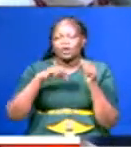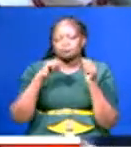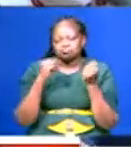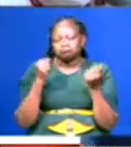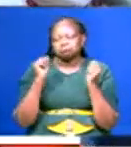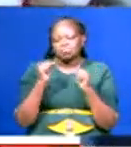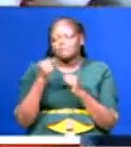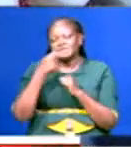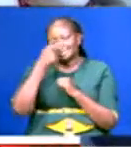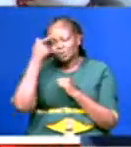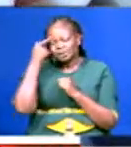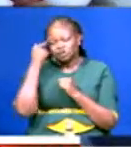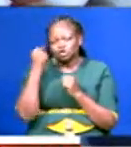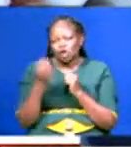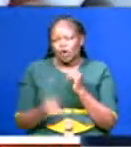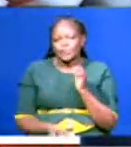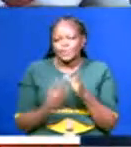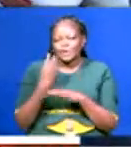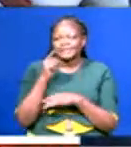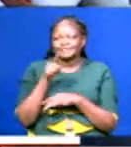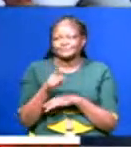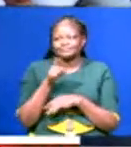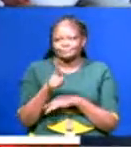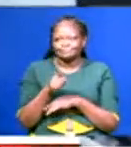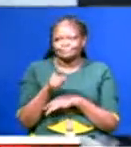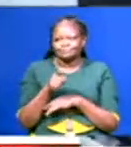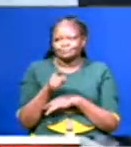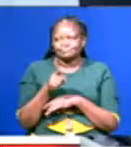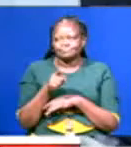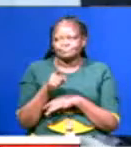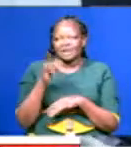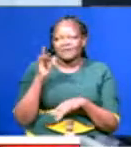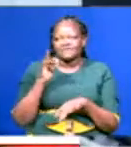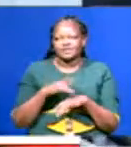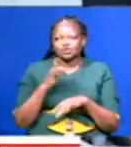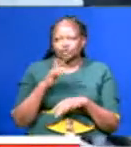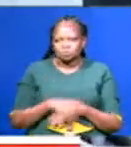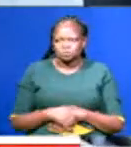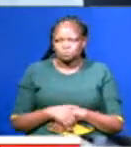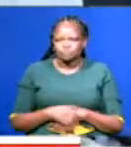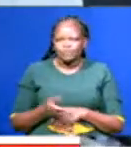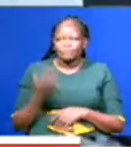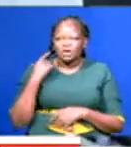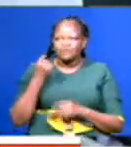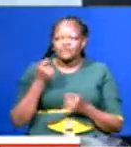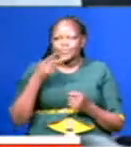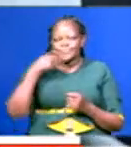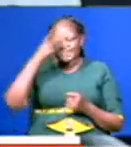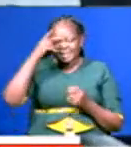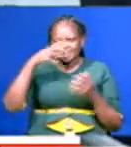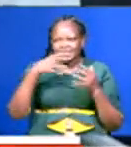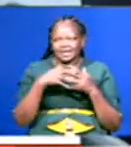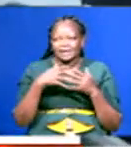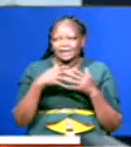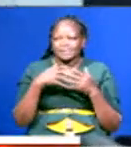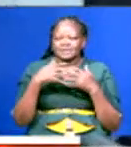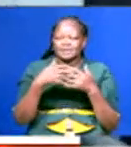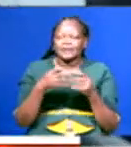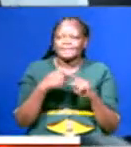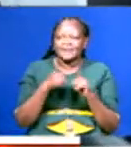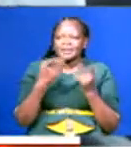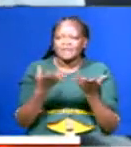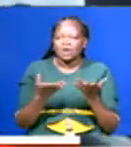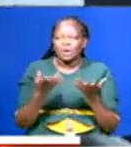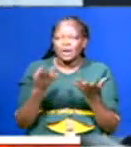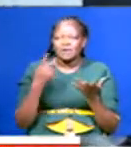original cause or source of that infection. As I came, there were a few parents at the gate. But now it seems the number